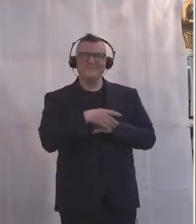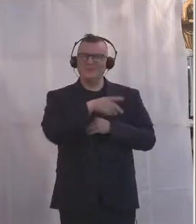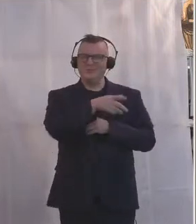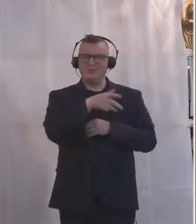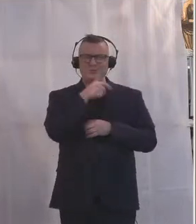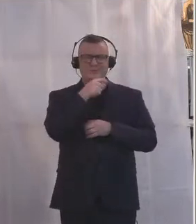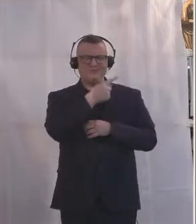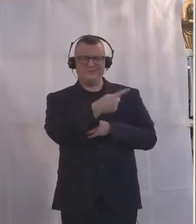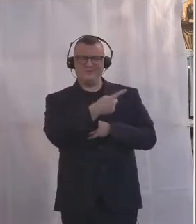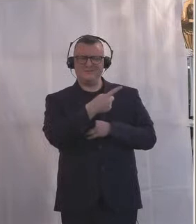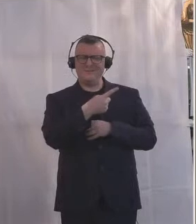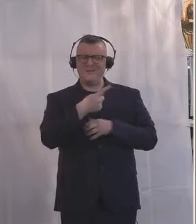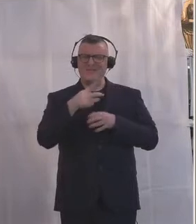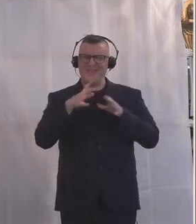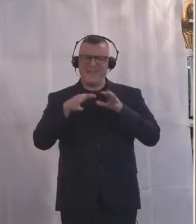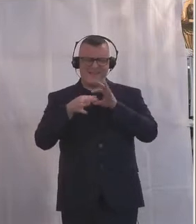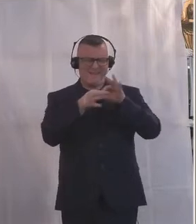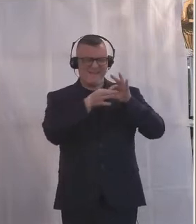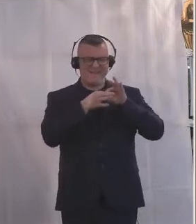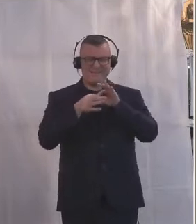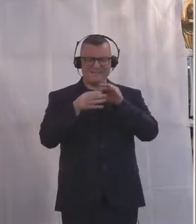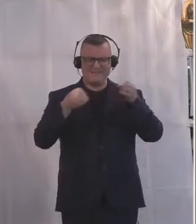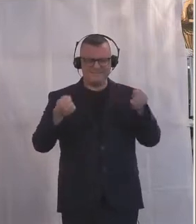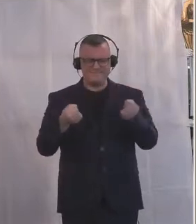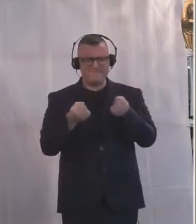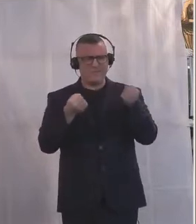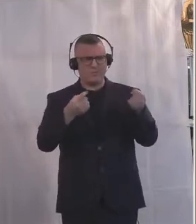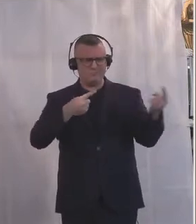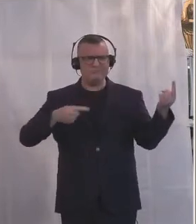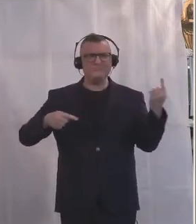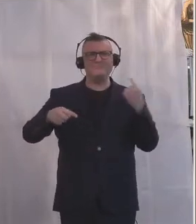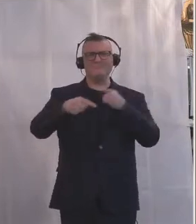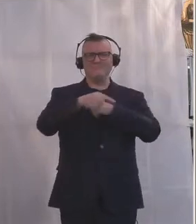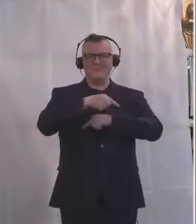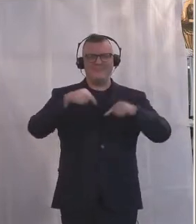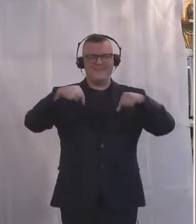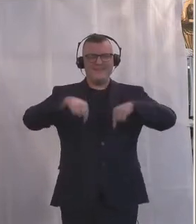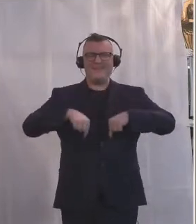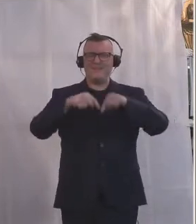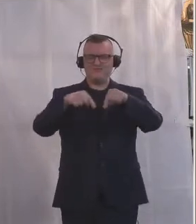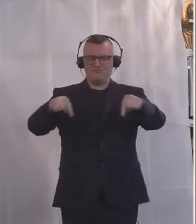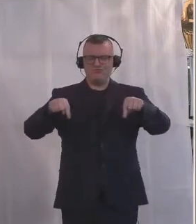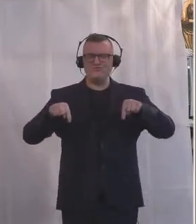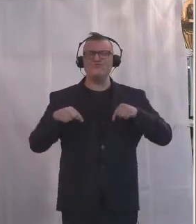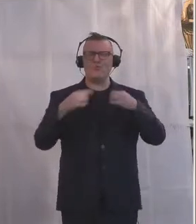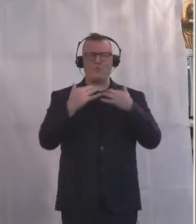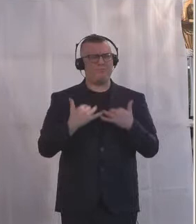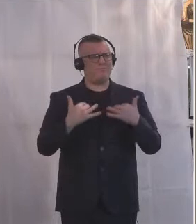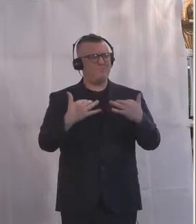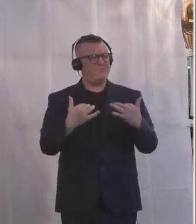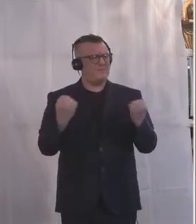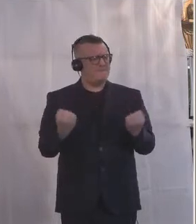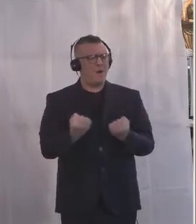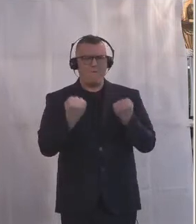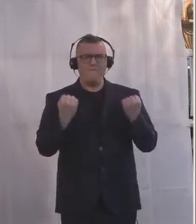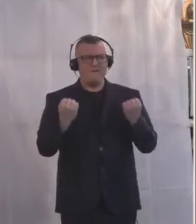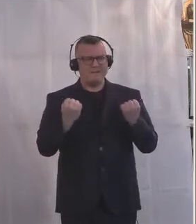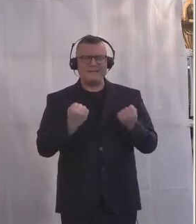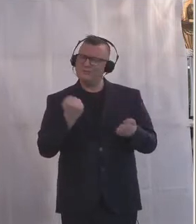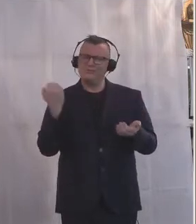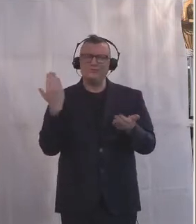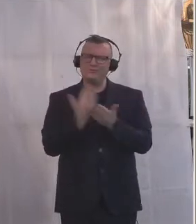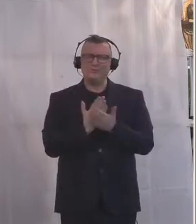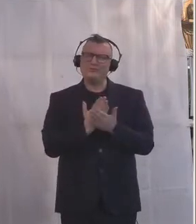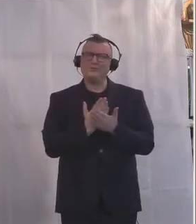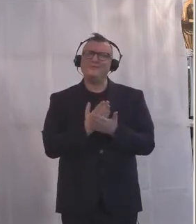said about the collective power that we have in this room. It's so, so true. And together, I think,